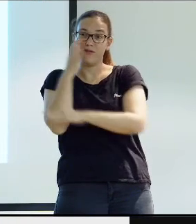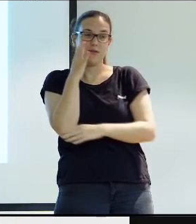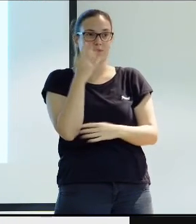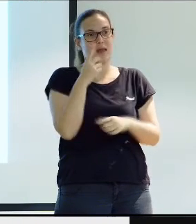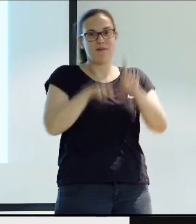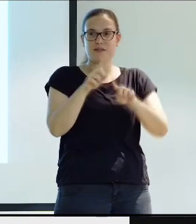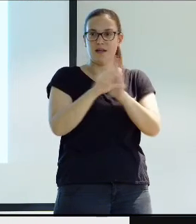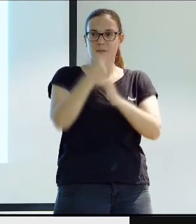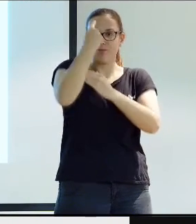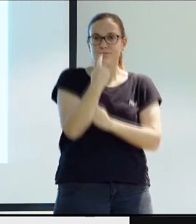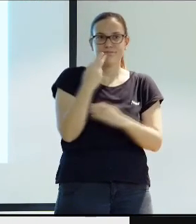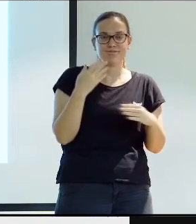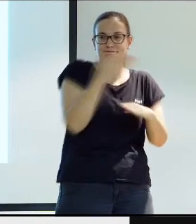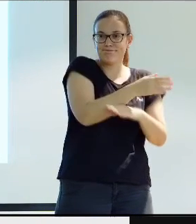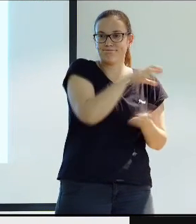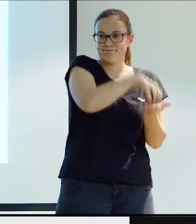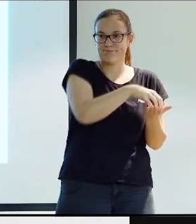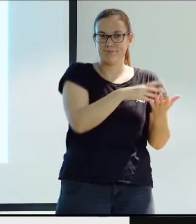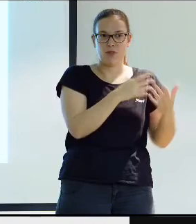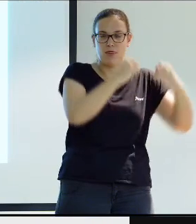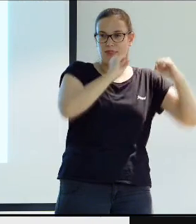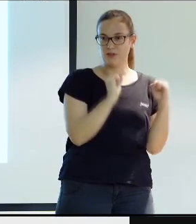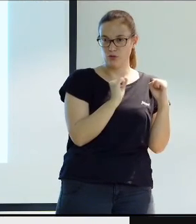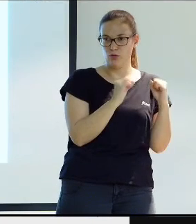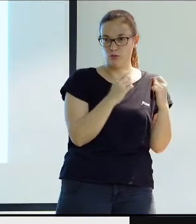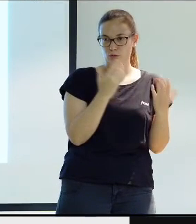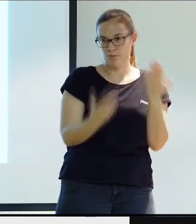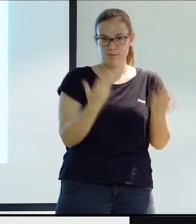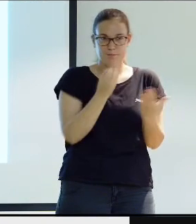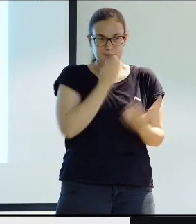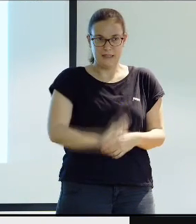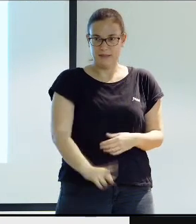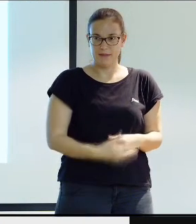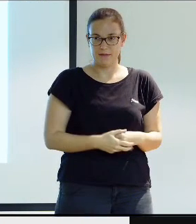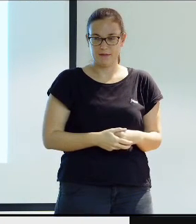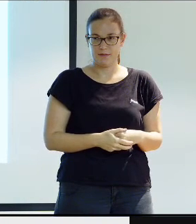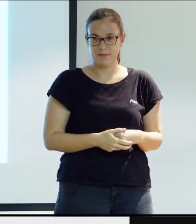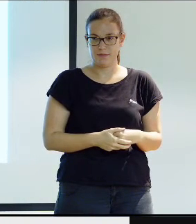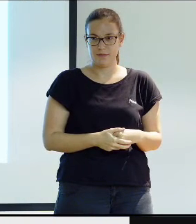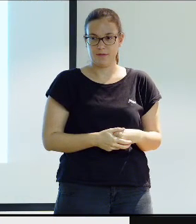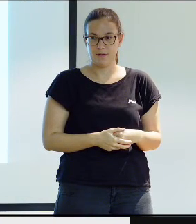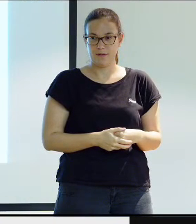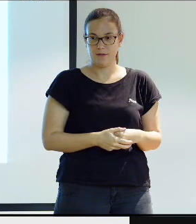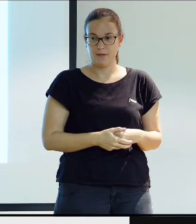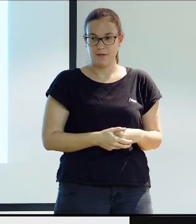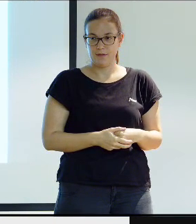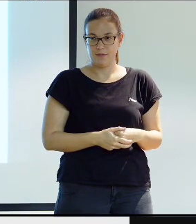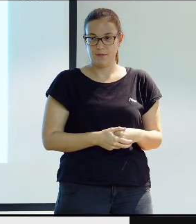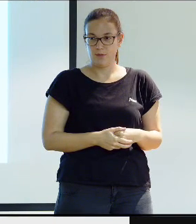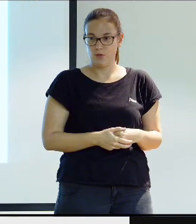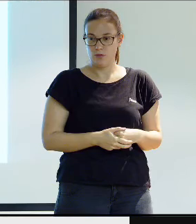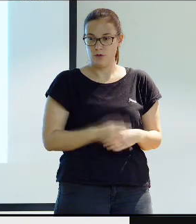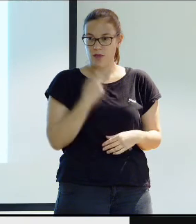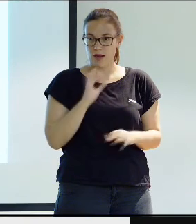guardianship instead of supported decision making. It is also when families